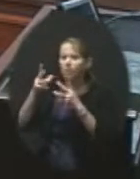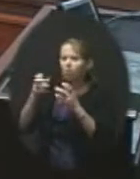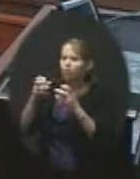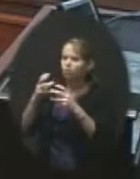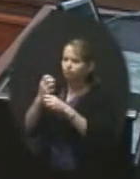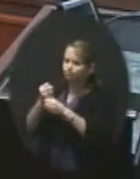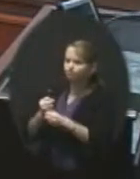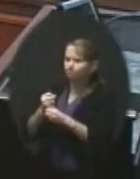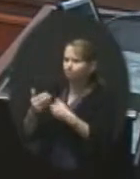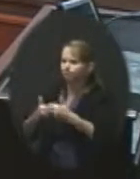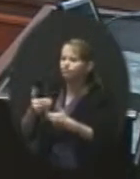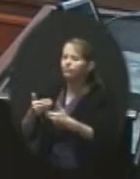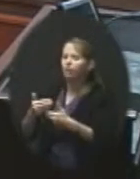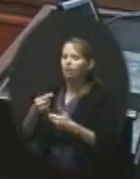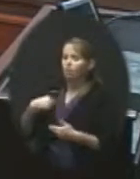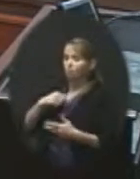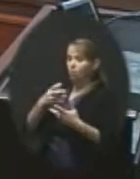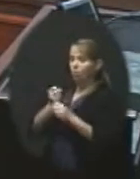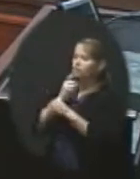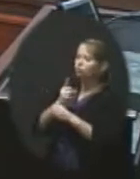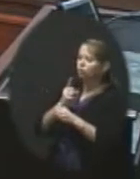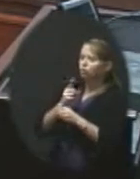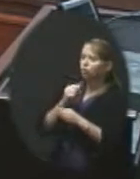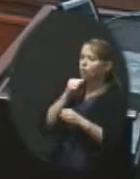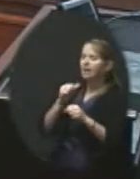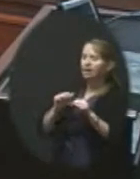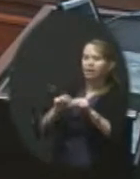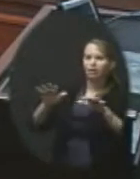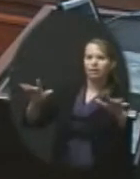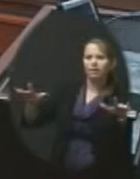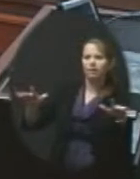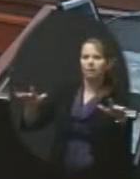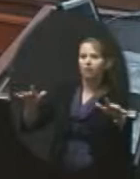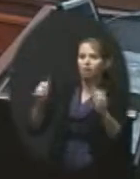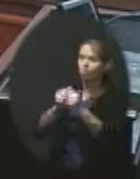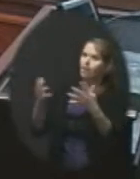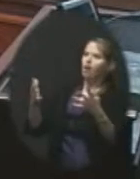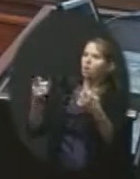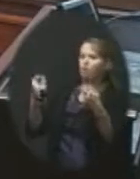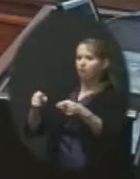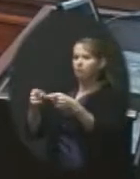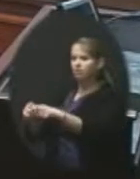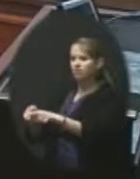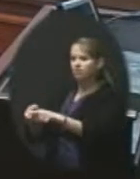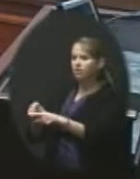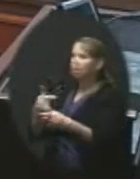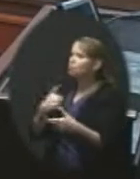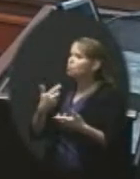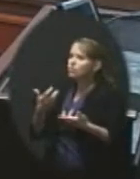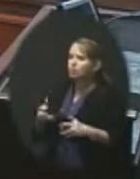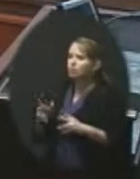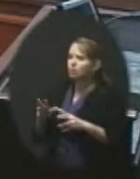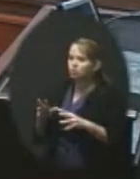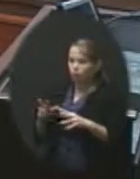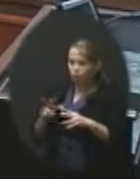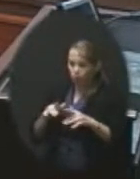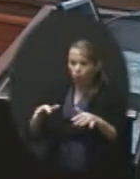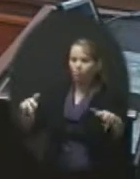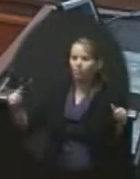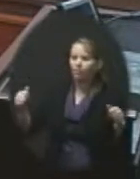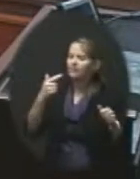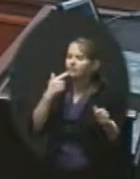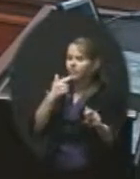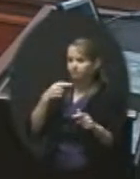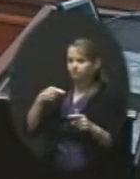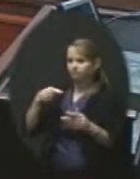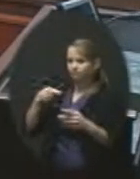is that we didn't walk away and say, we needed to find a compromise to that because we didn't want to walk away and say, this is where we want to be at. And like I said, I could tell